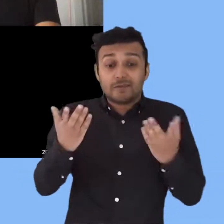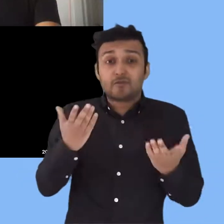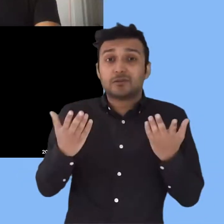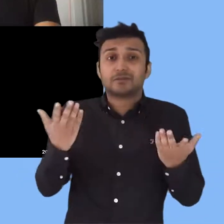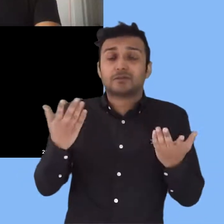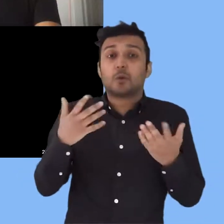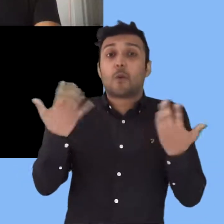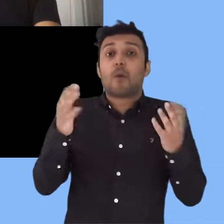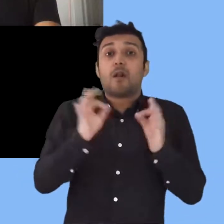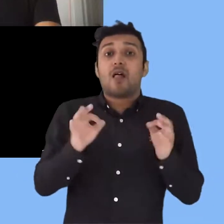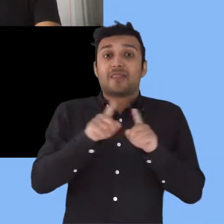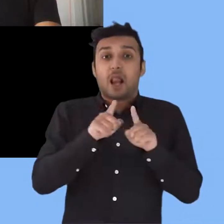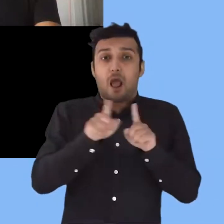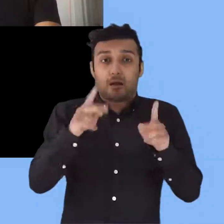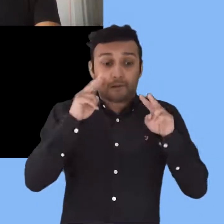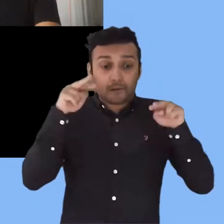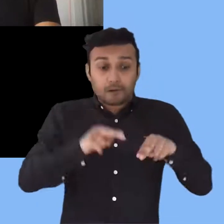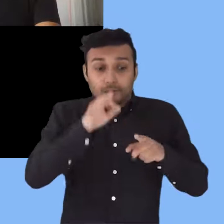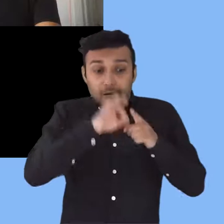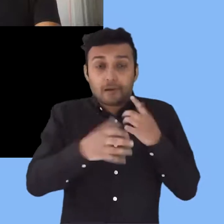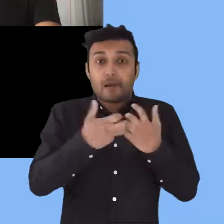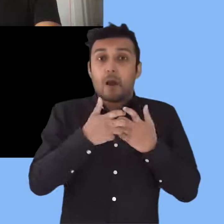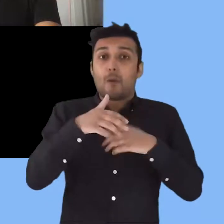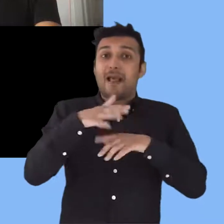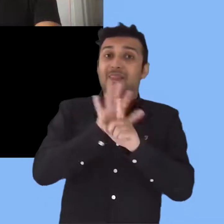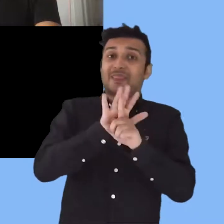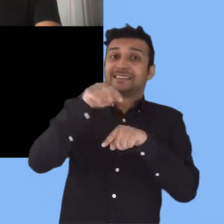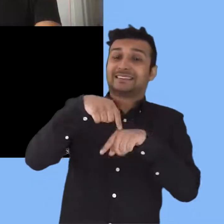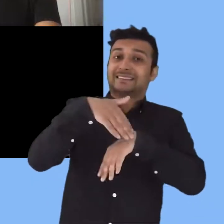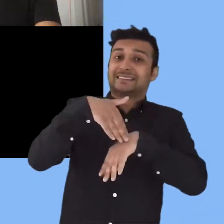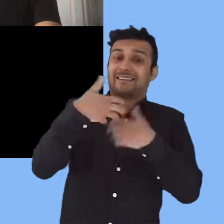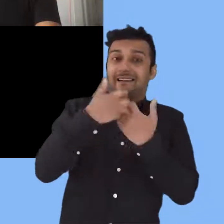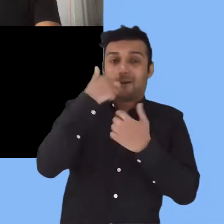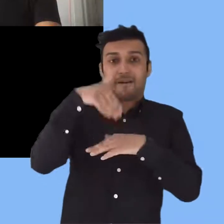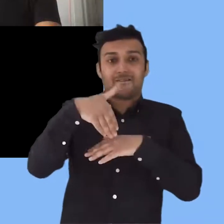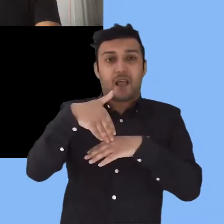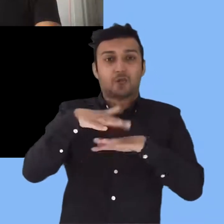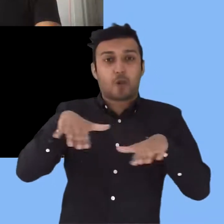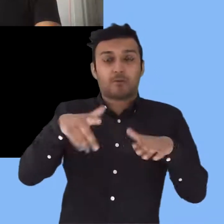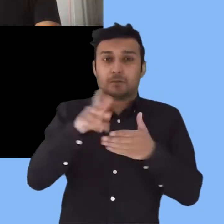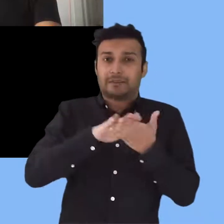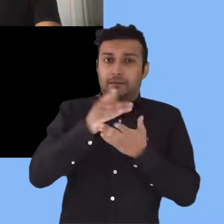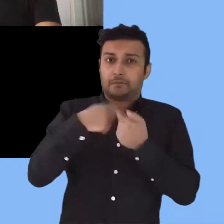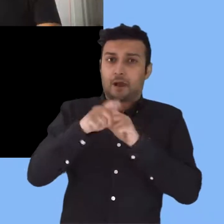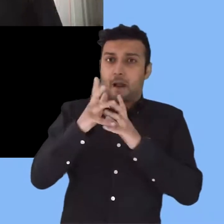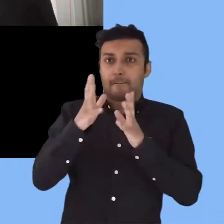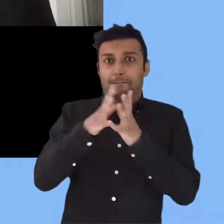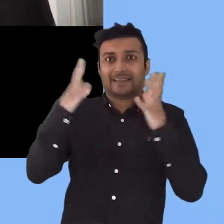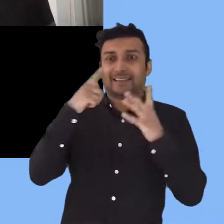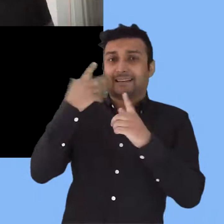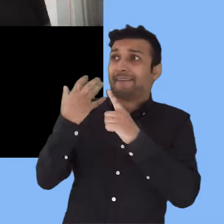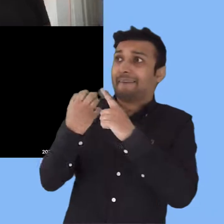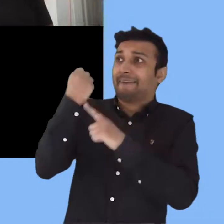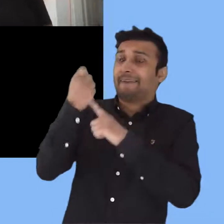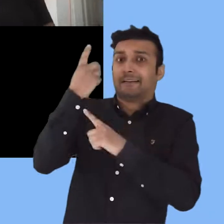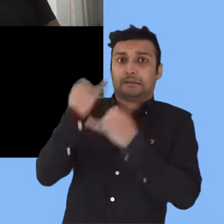basis of their ethnicity, and that's resulting in quite significant attainment gaps. So I hope that answers your question a little bit. It's